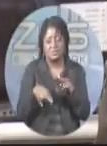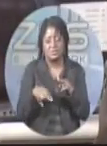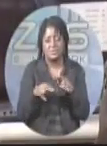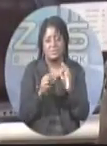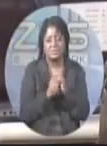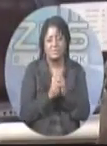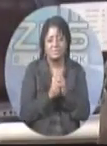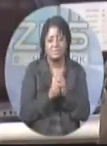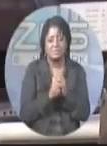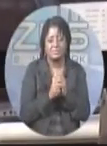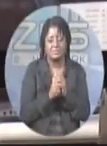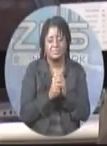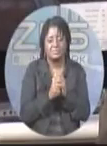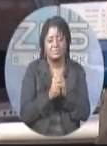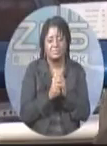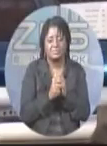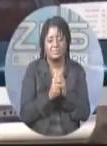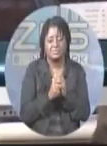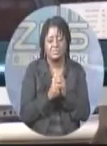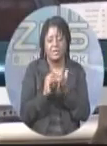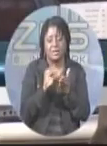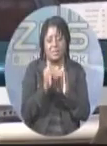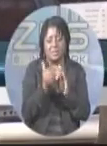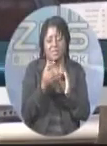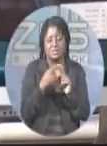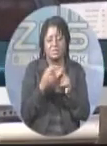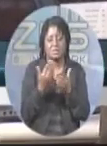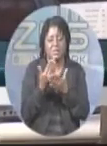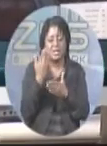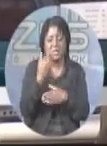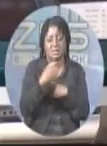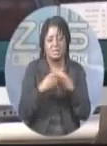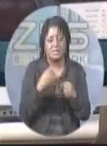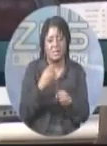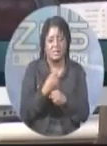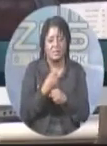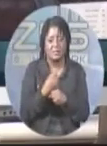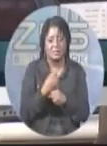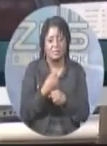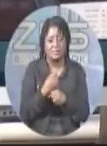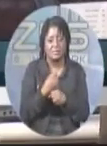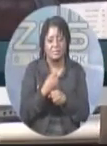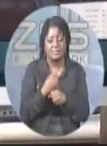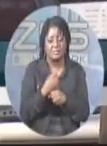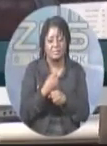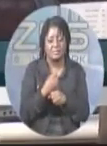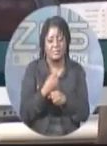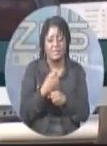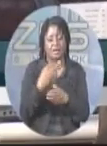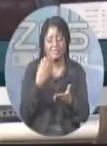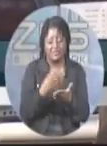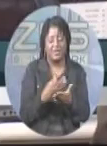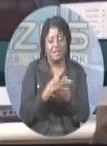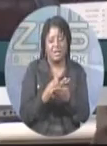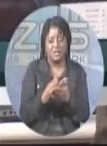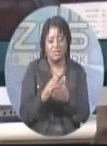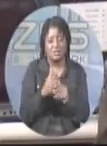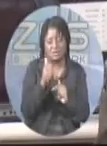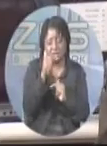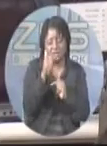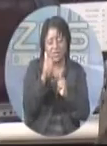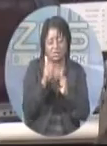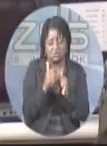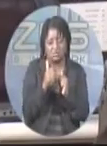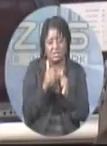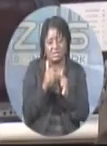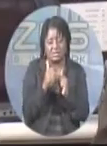Compared to last year and the streamlining of our operation and financial constraints,